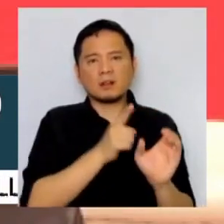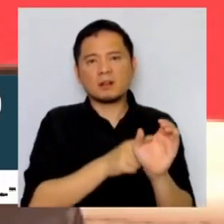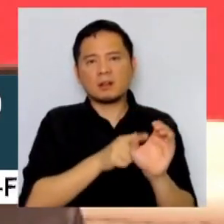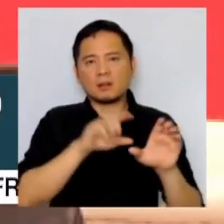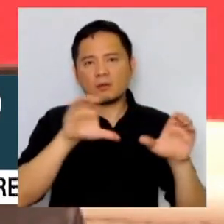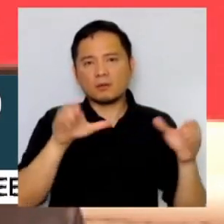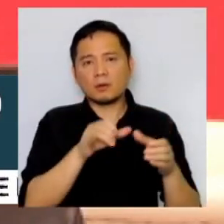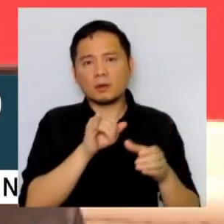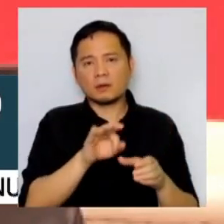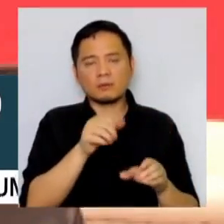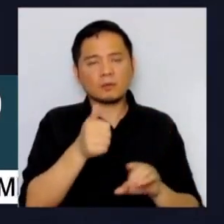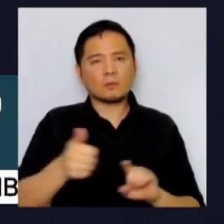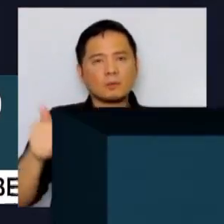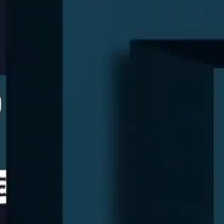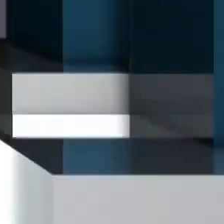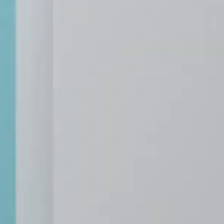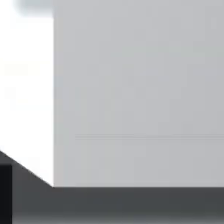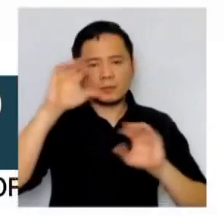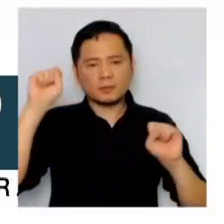May polls.